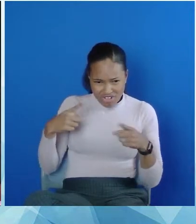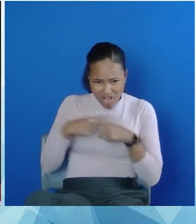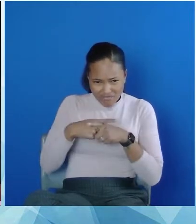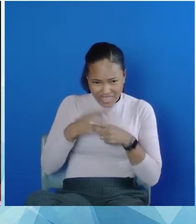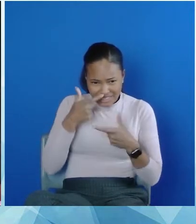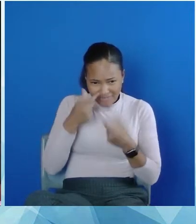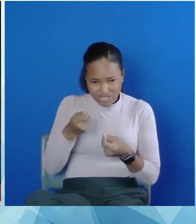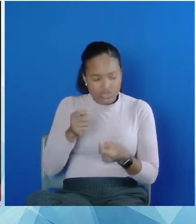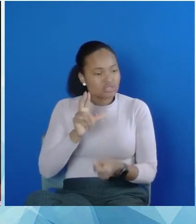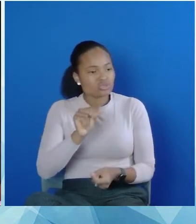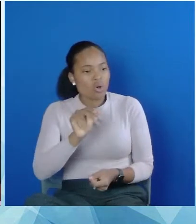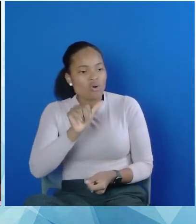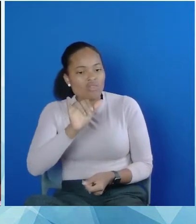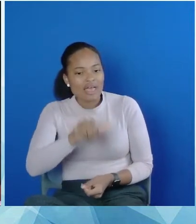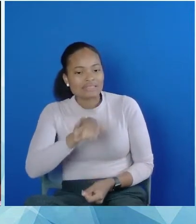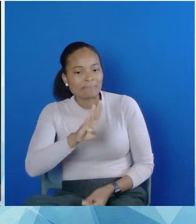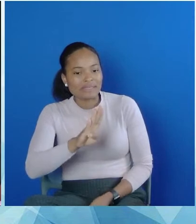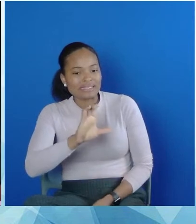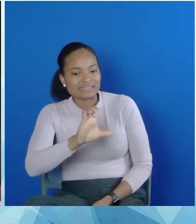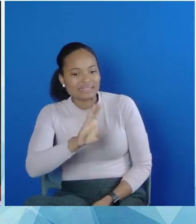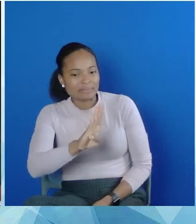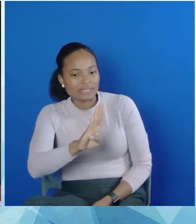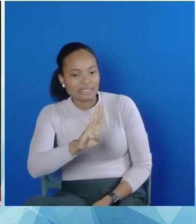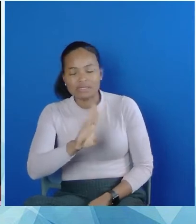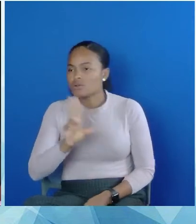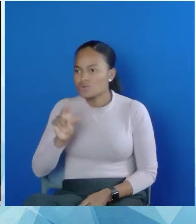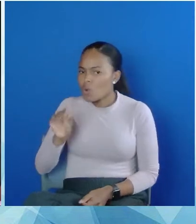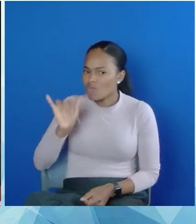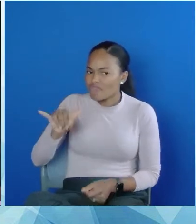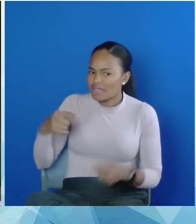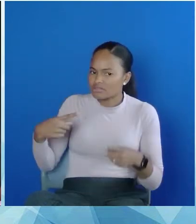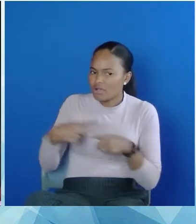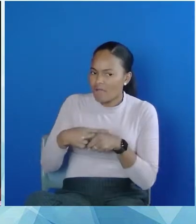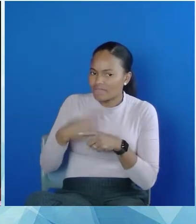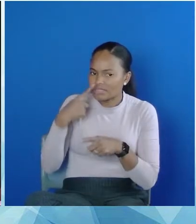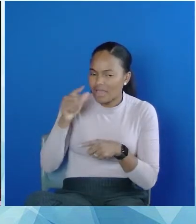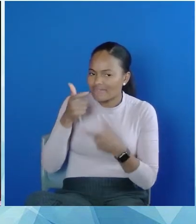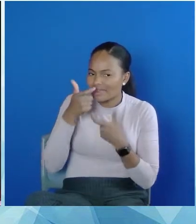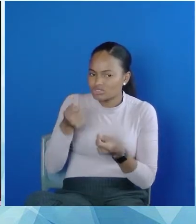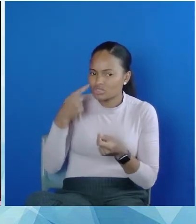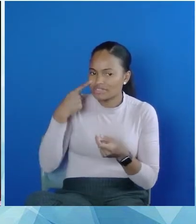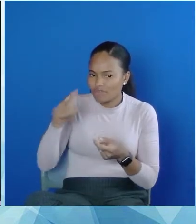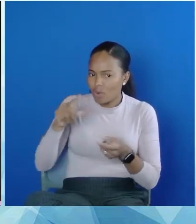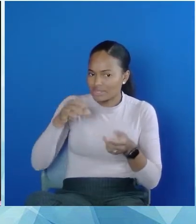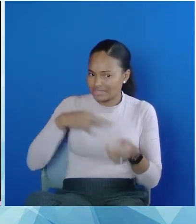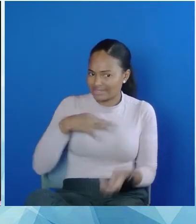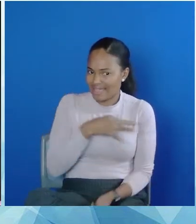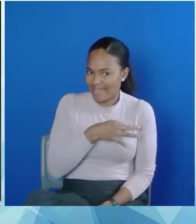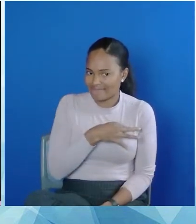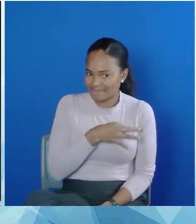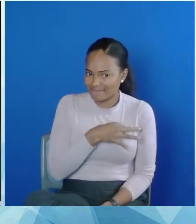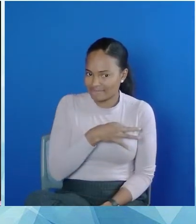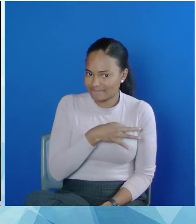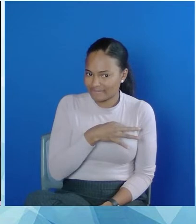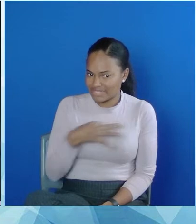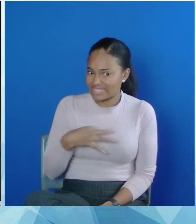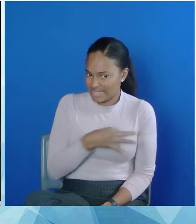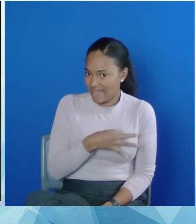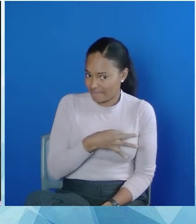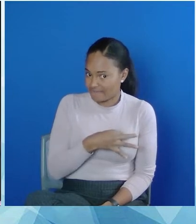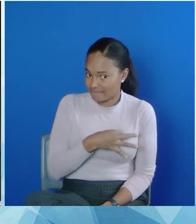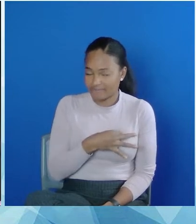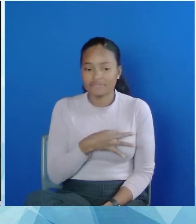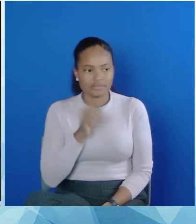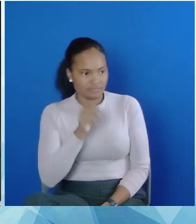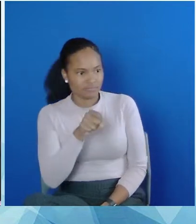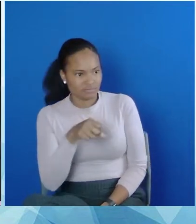was BCB. That's the one. That's BCB. No, it is conflict of interest for staff. But it is still, okay. Right. This is, yeah. For staff, yes,